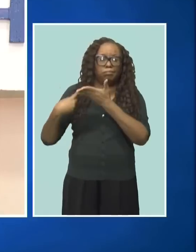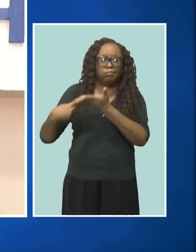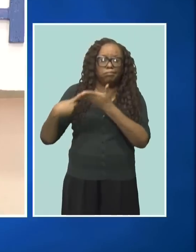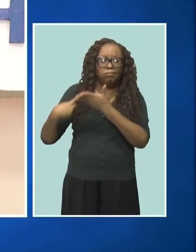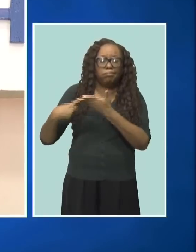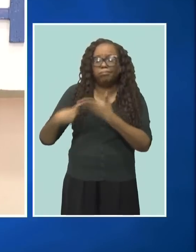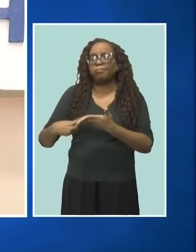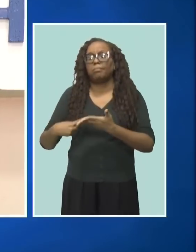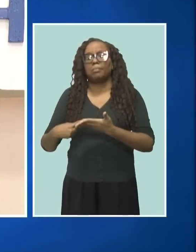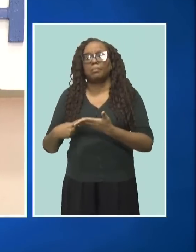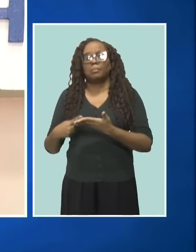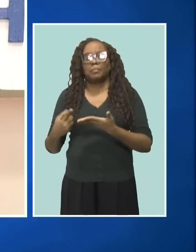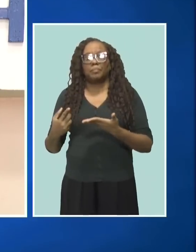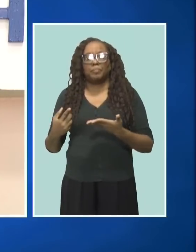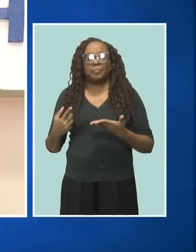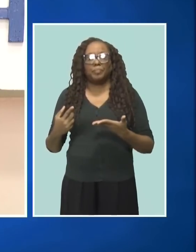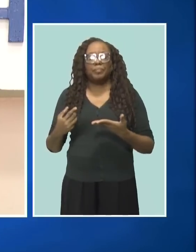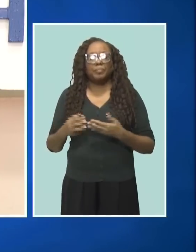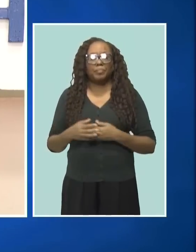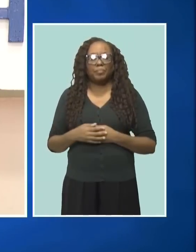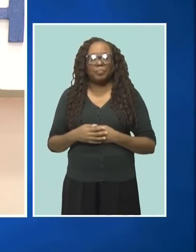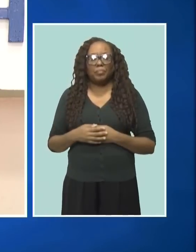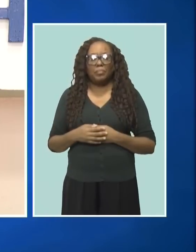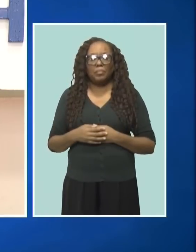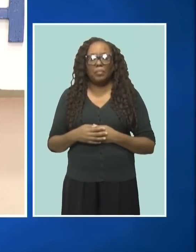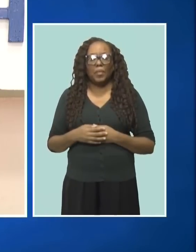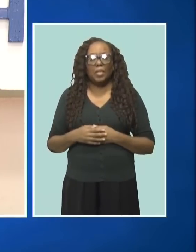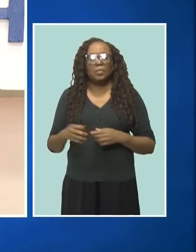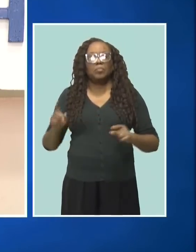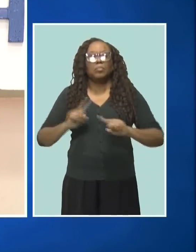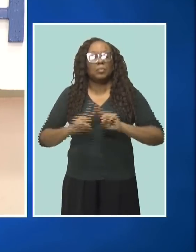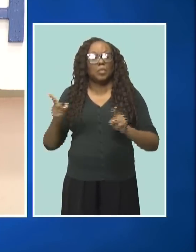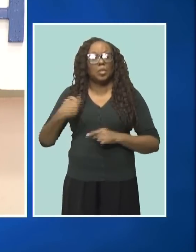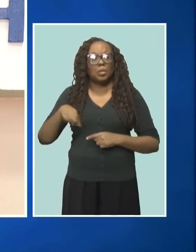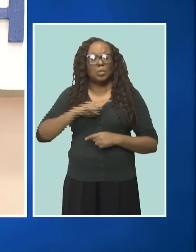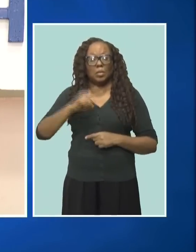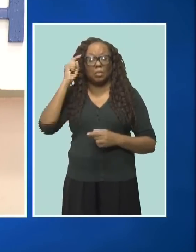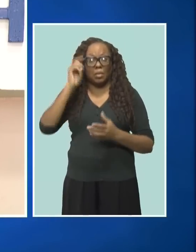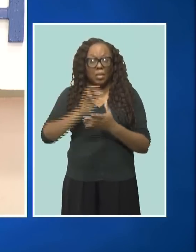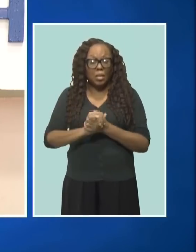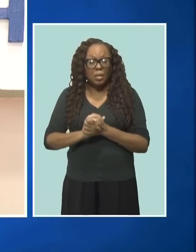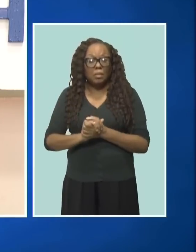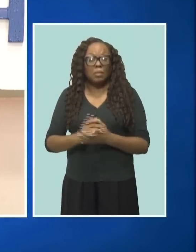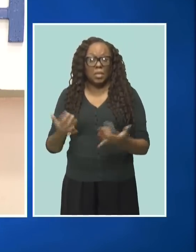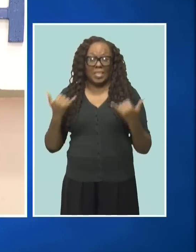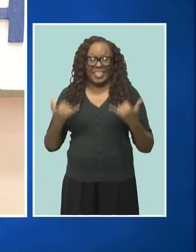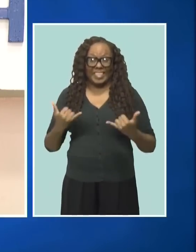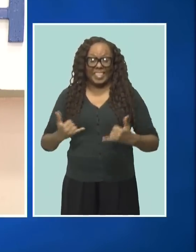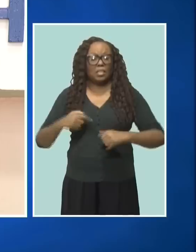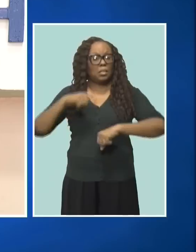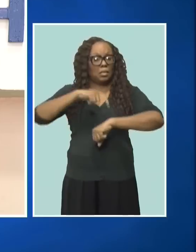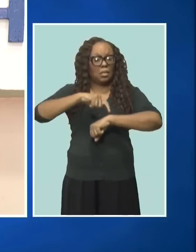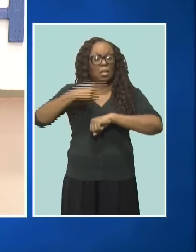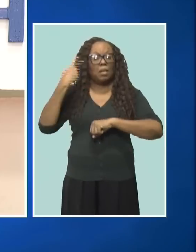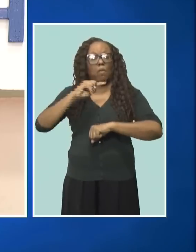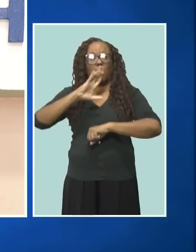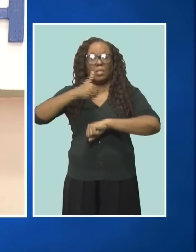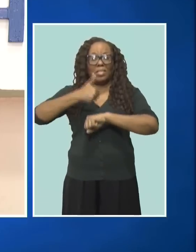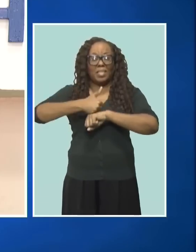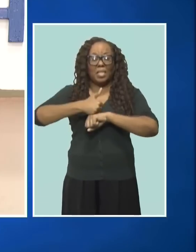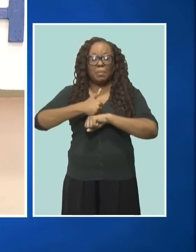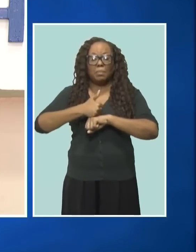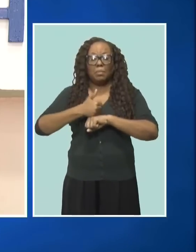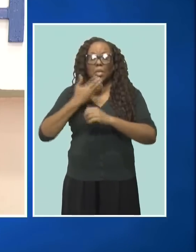that. But we've started a discussion because we believe that this may be the time when we need some regulation on